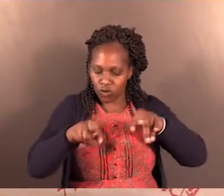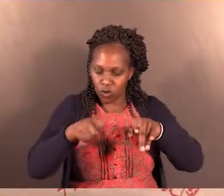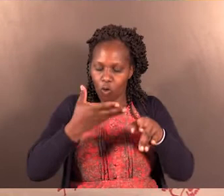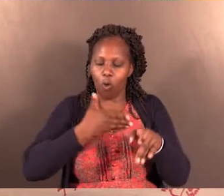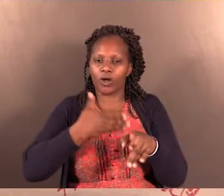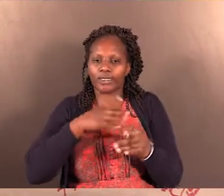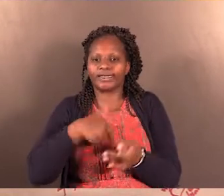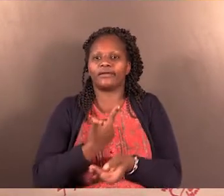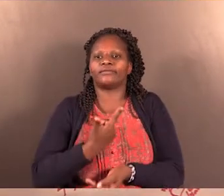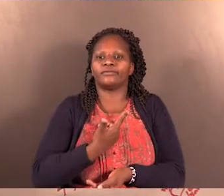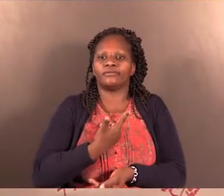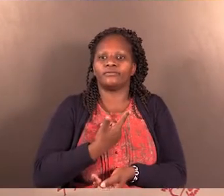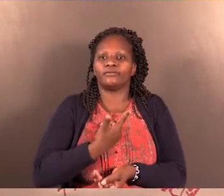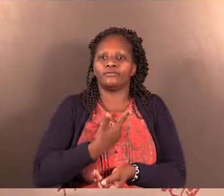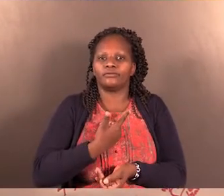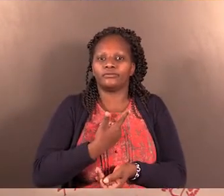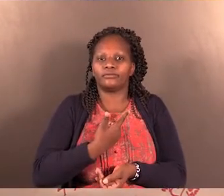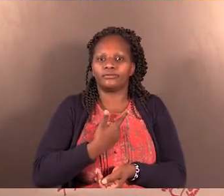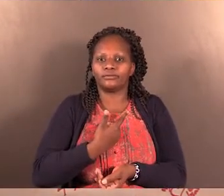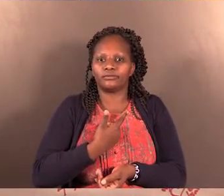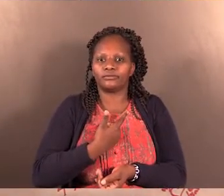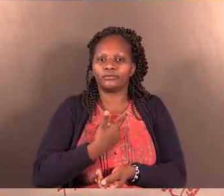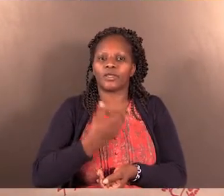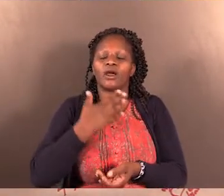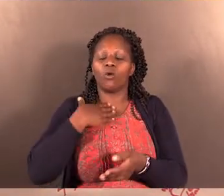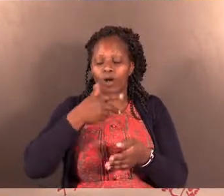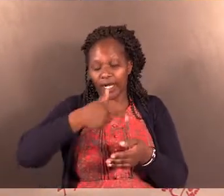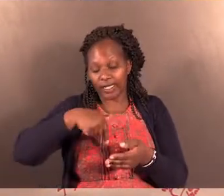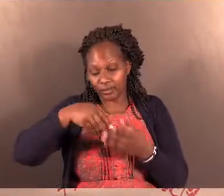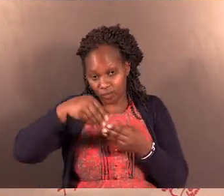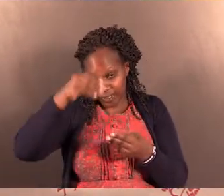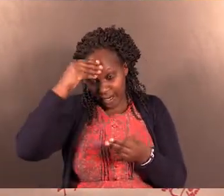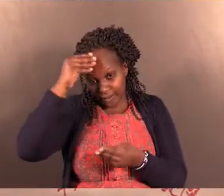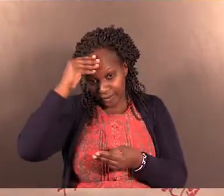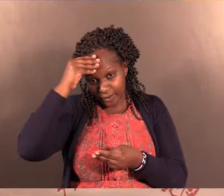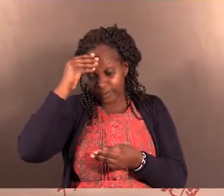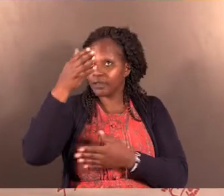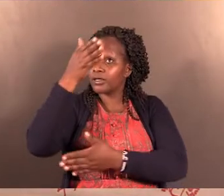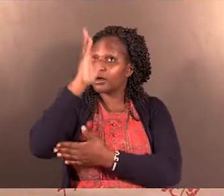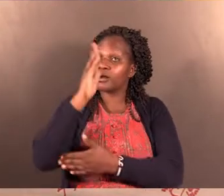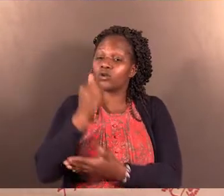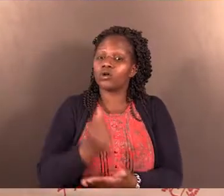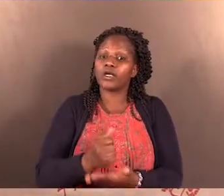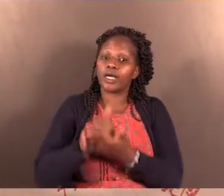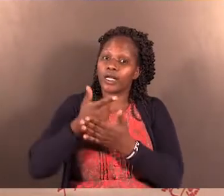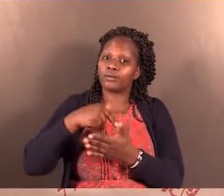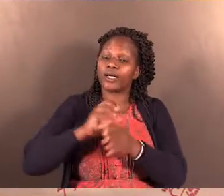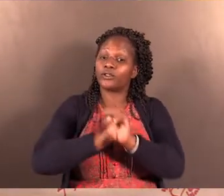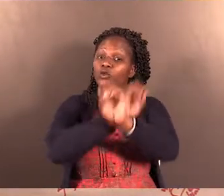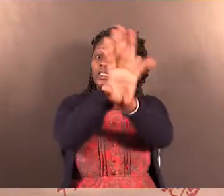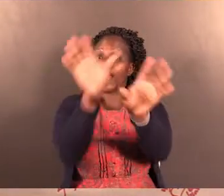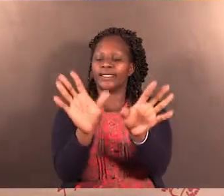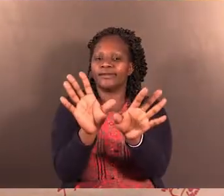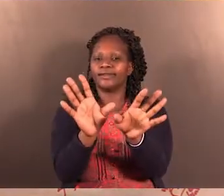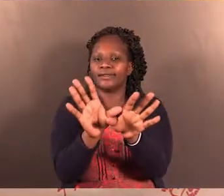your own self. And so I want us to learn that God helps us to